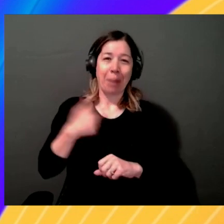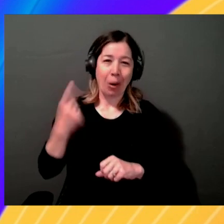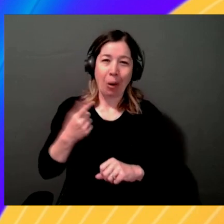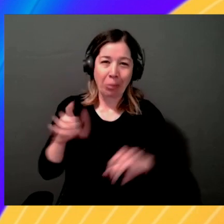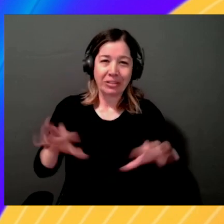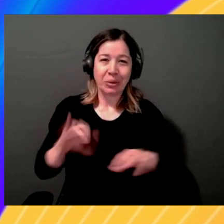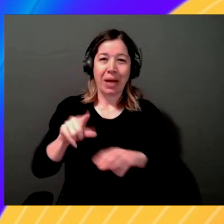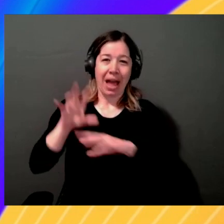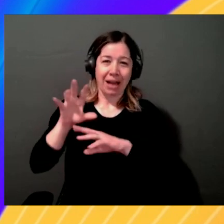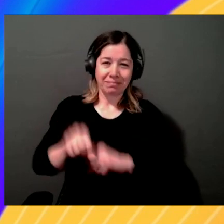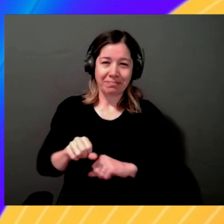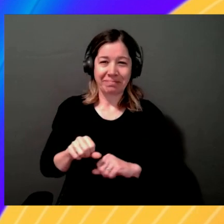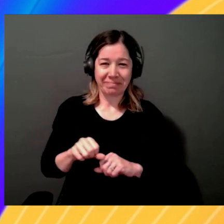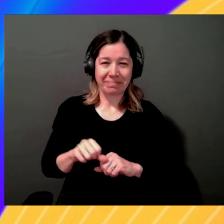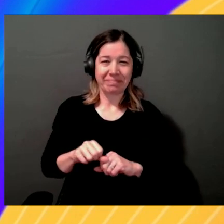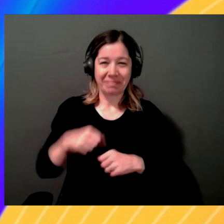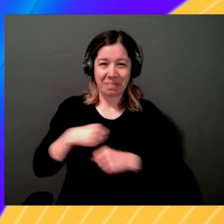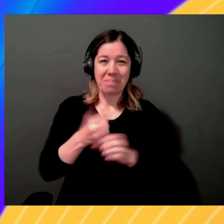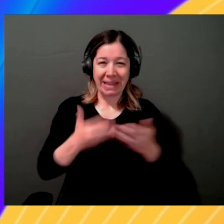confusing. All right? good.